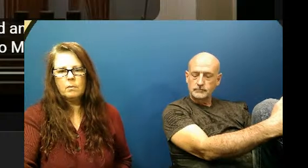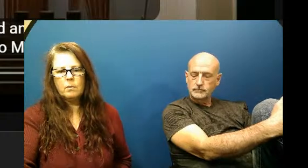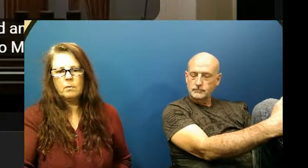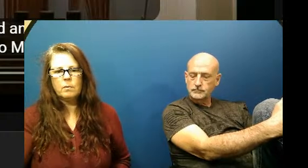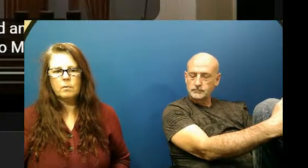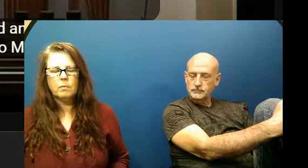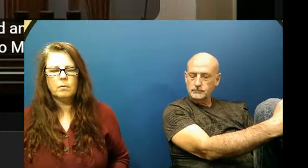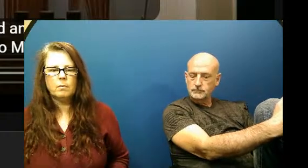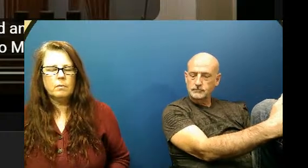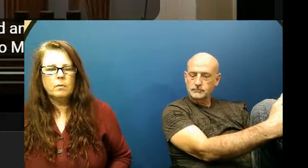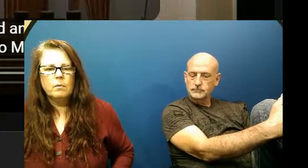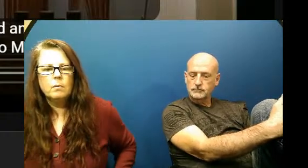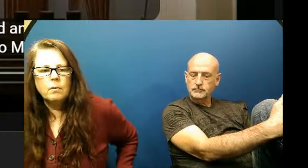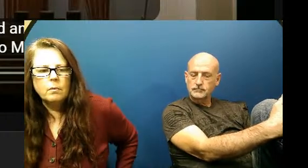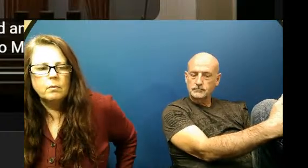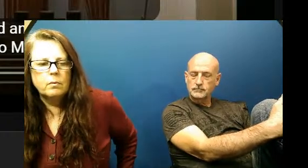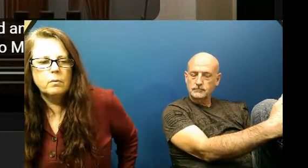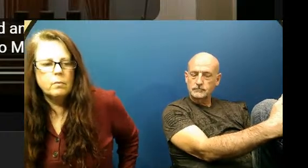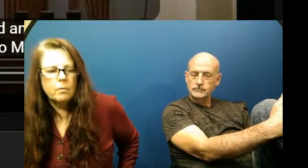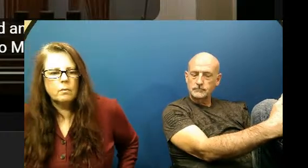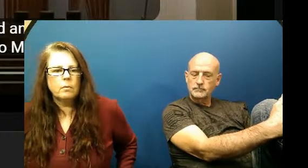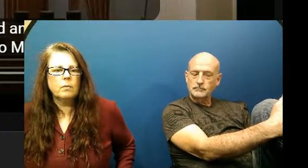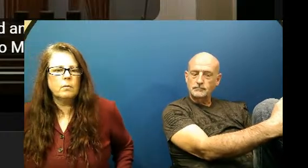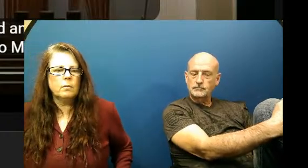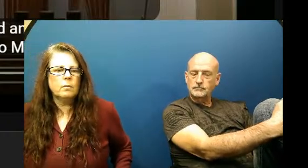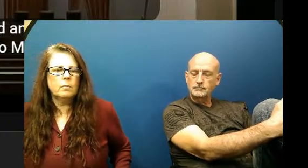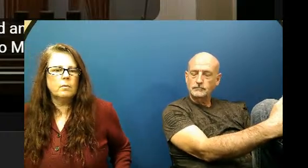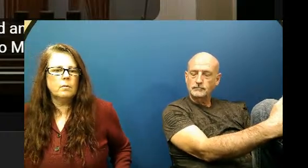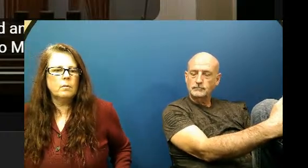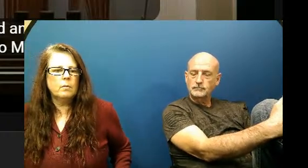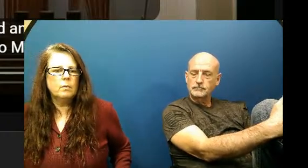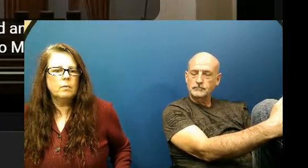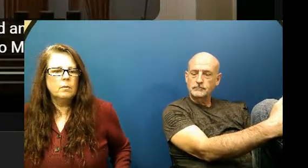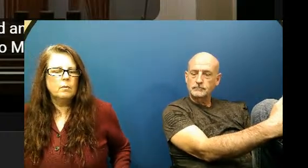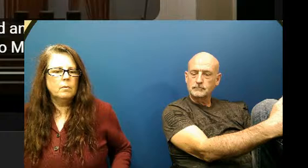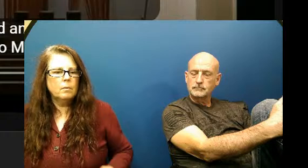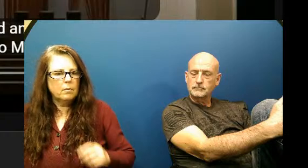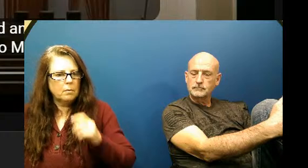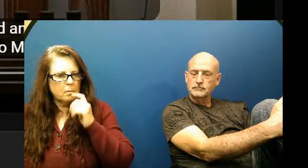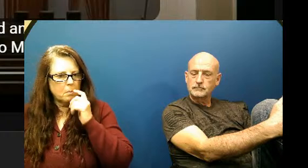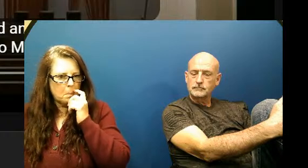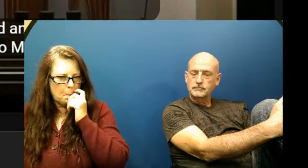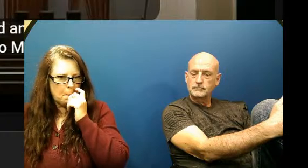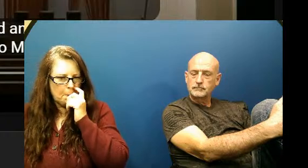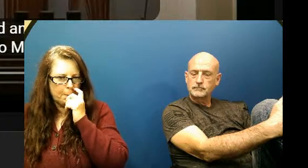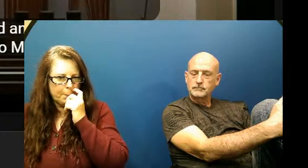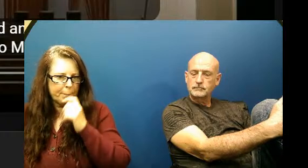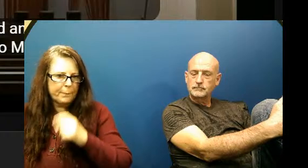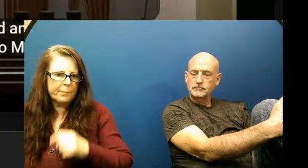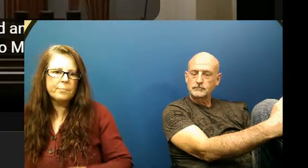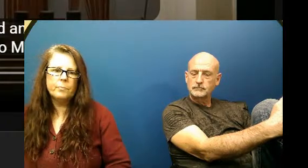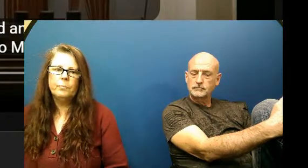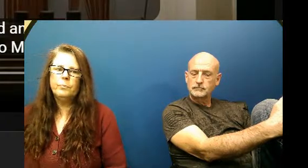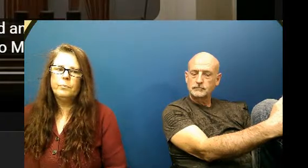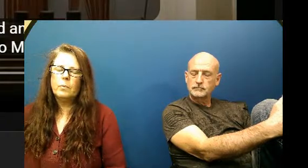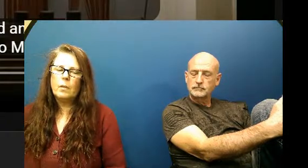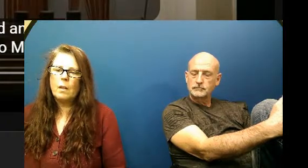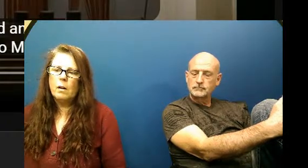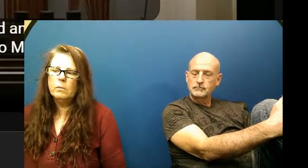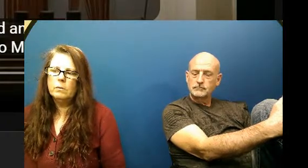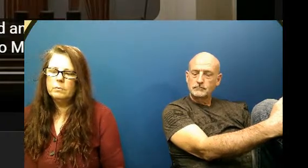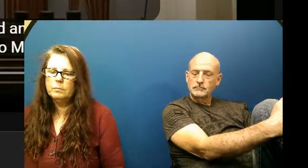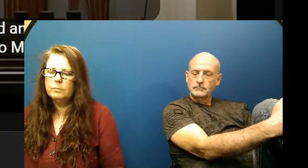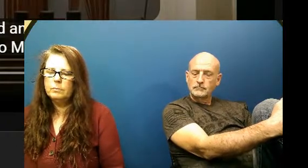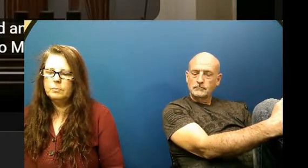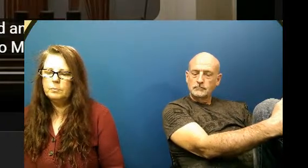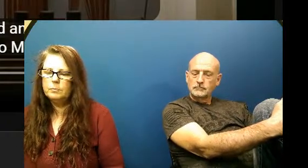the actual content. If that's true, then wouldn't that be true for all social media companies, for all content?